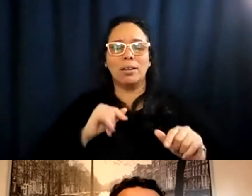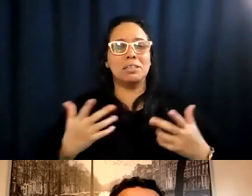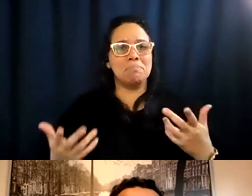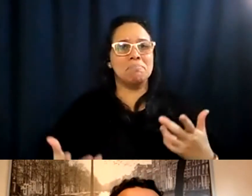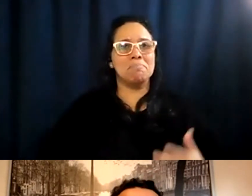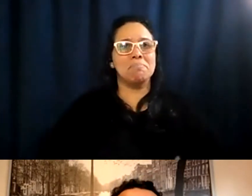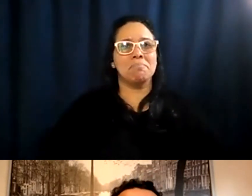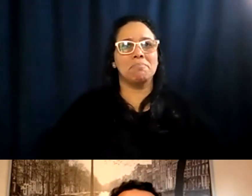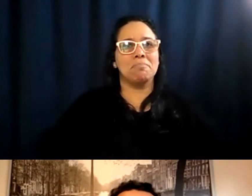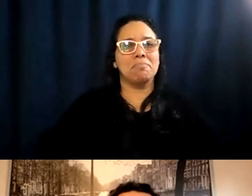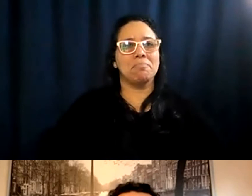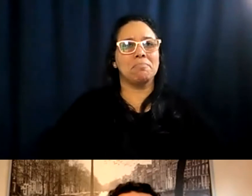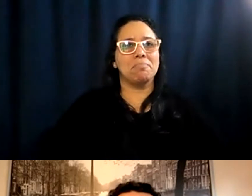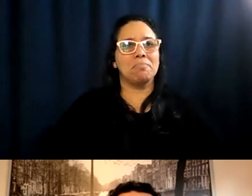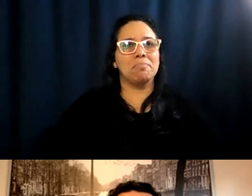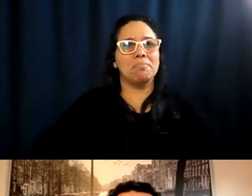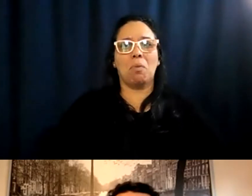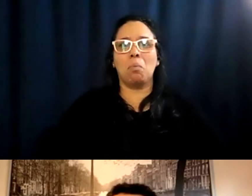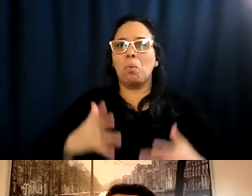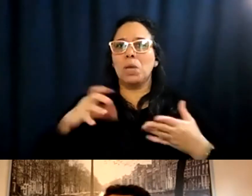can learn from that?